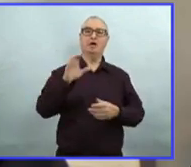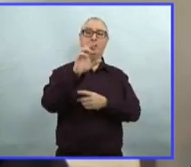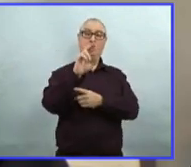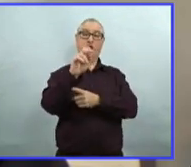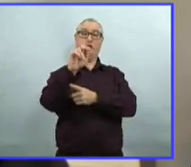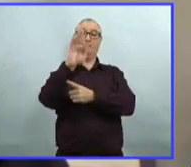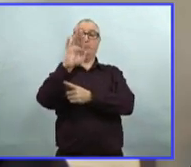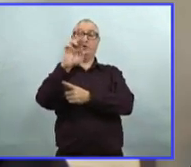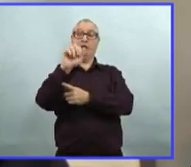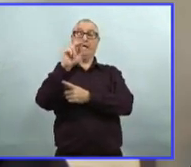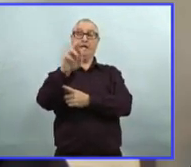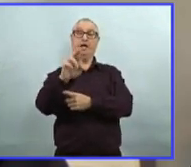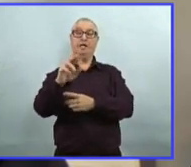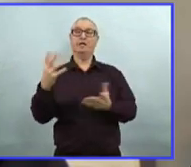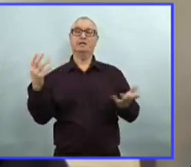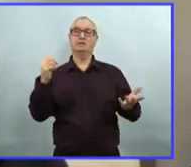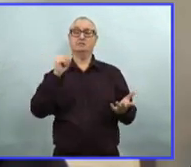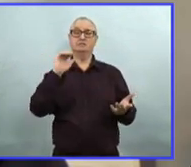this variant.